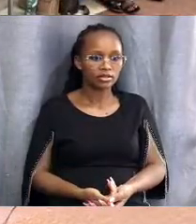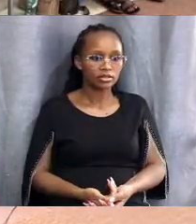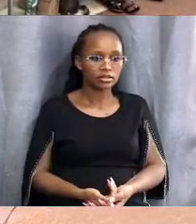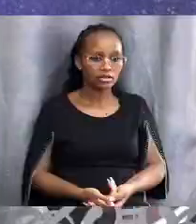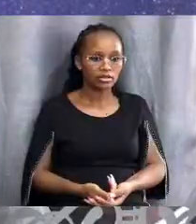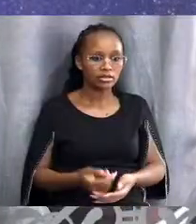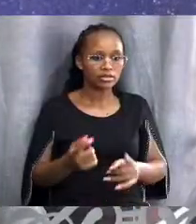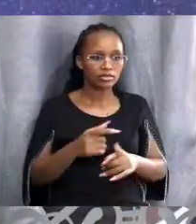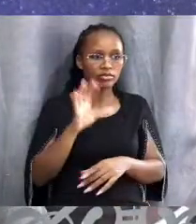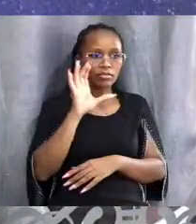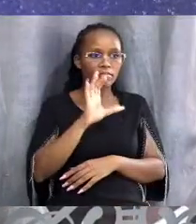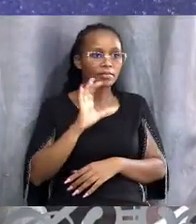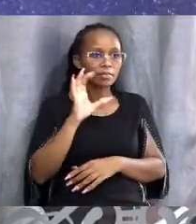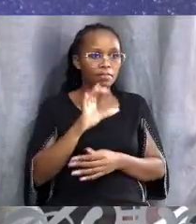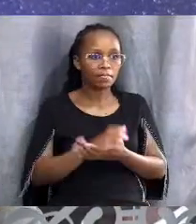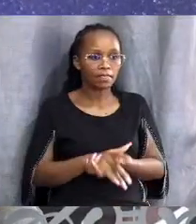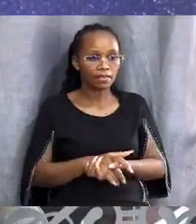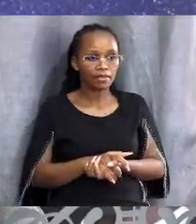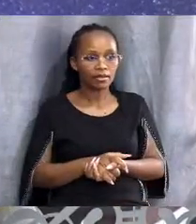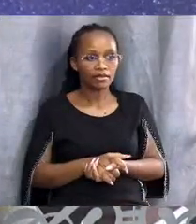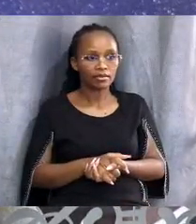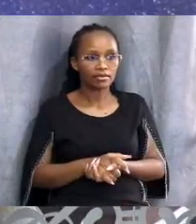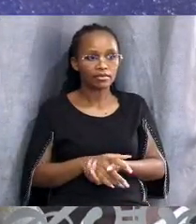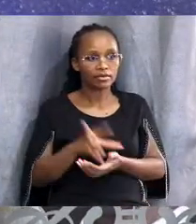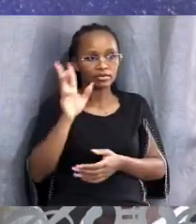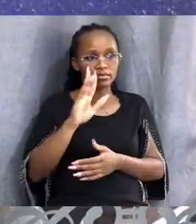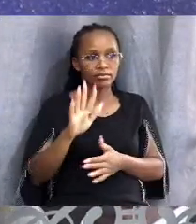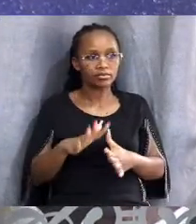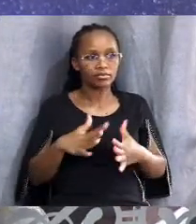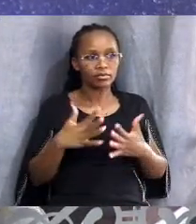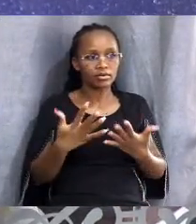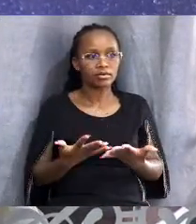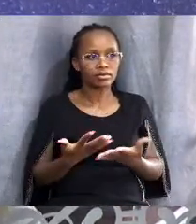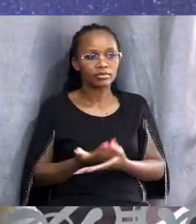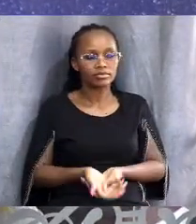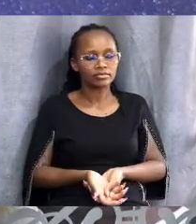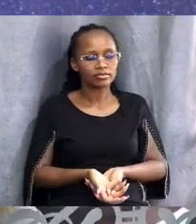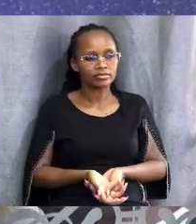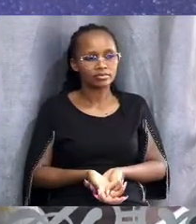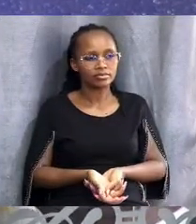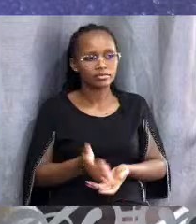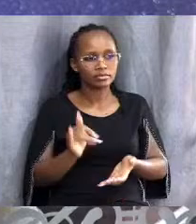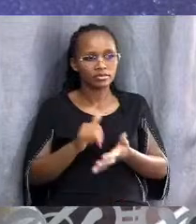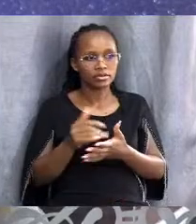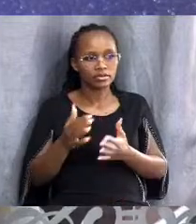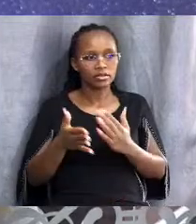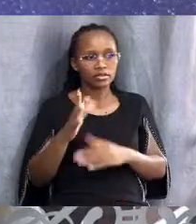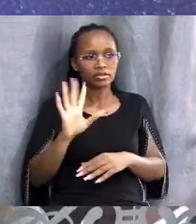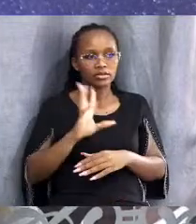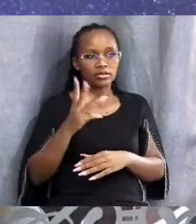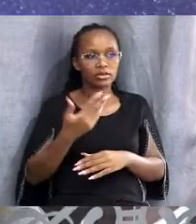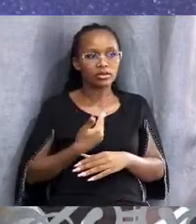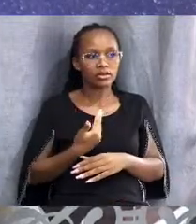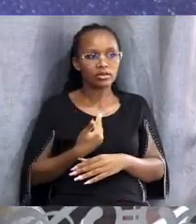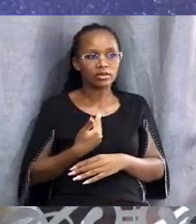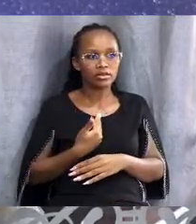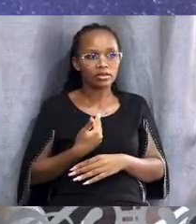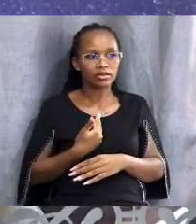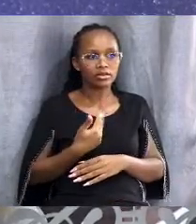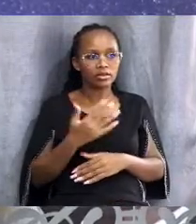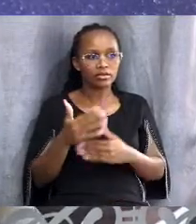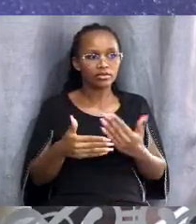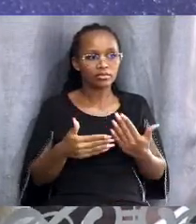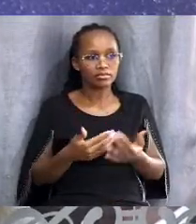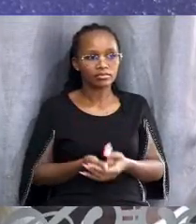Tribute from cousins. We don't know how to come to terms with the fact that you are gone. We still look at all of